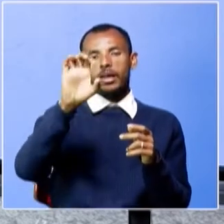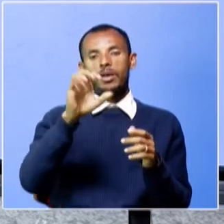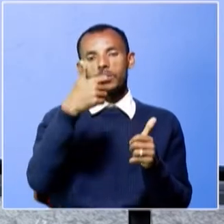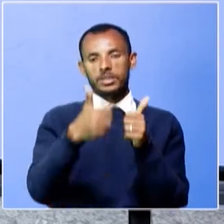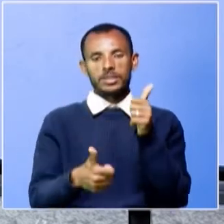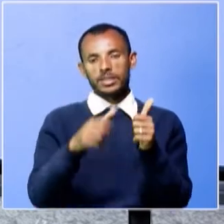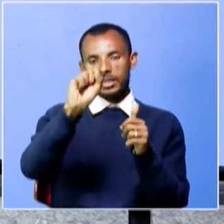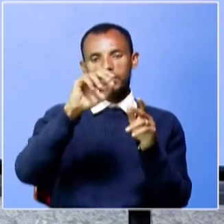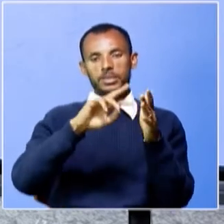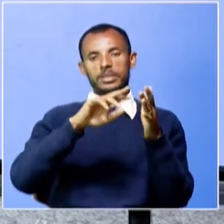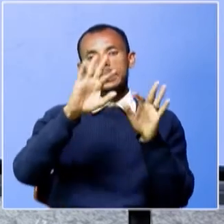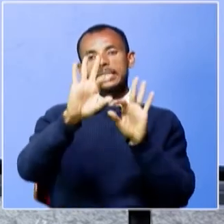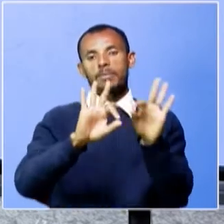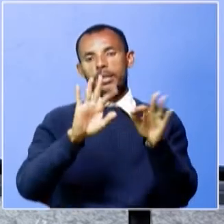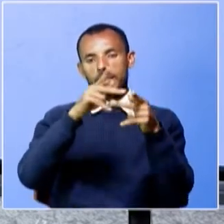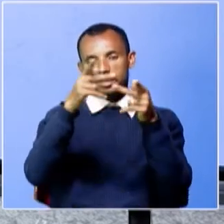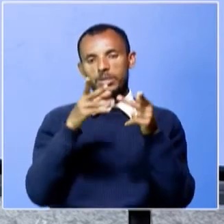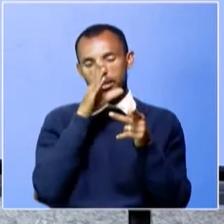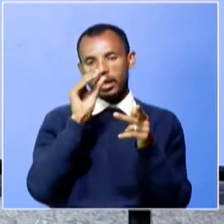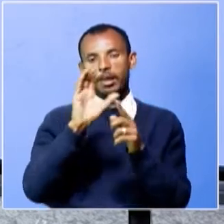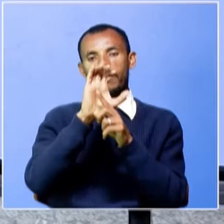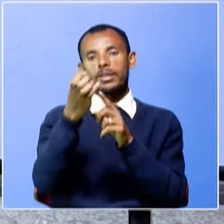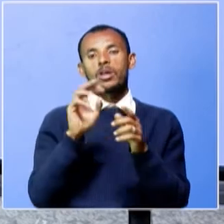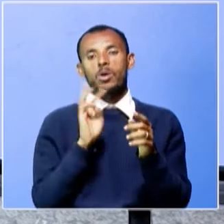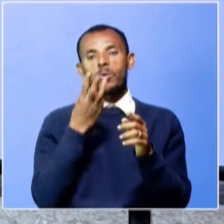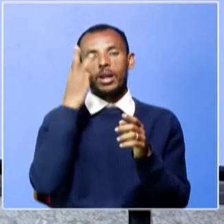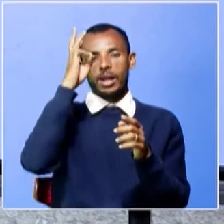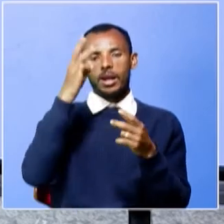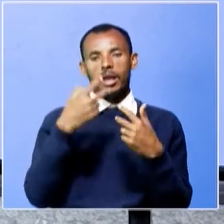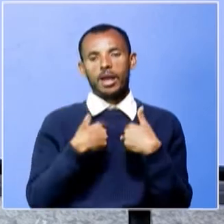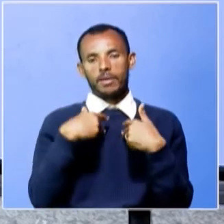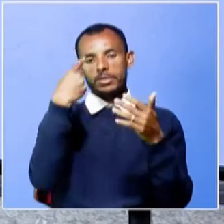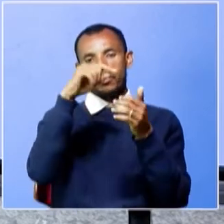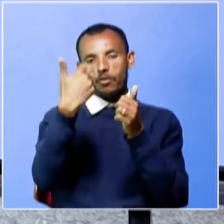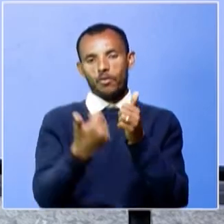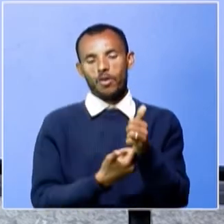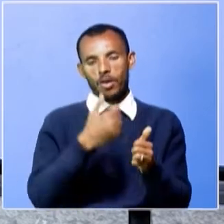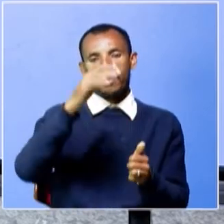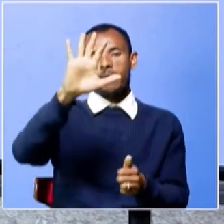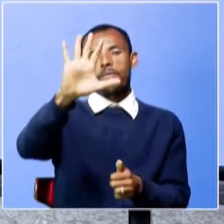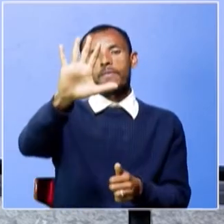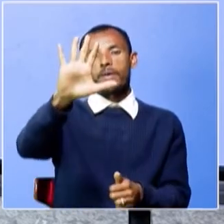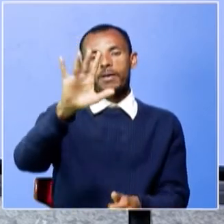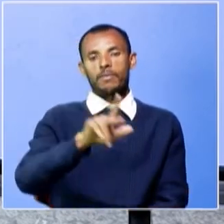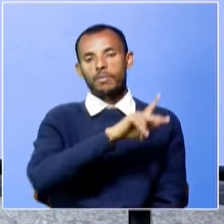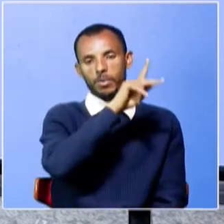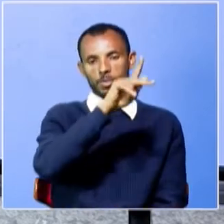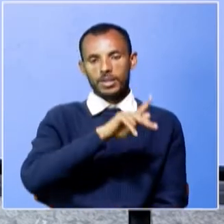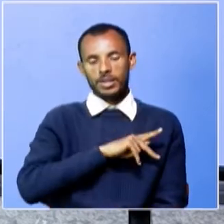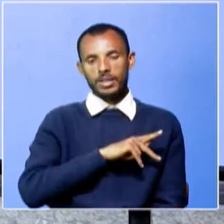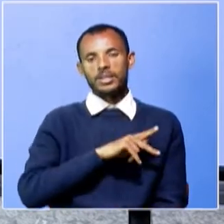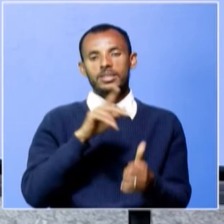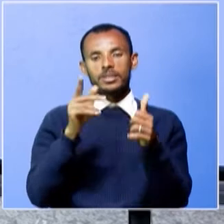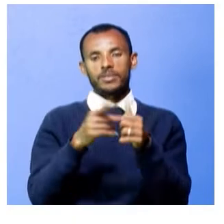the sample space and the event, we will have the following 5 properties. The first property